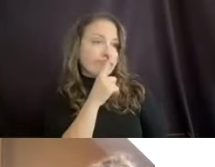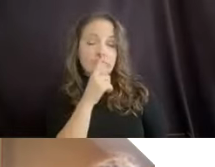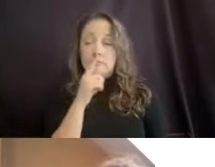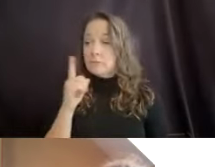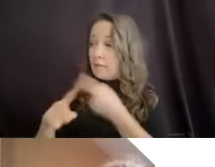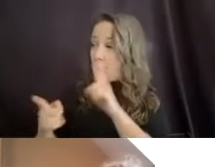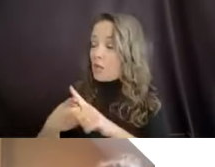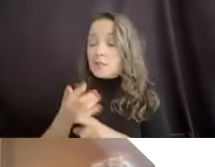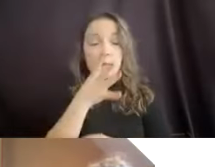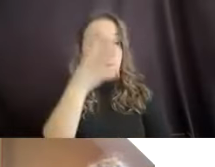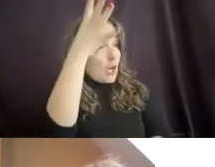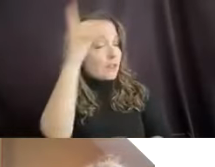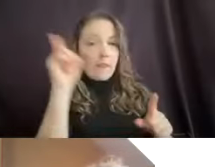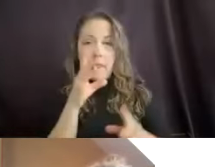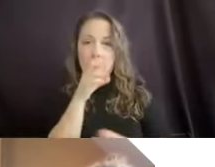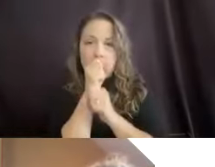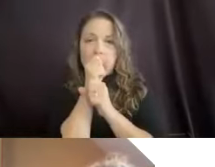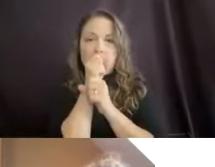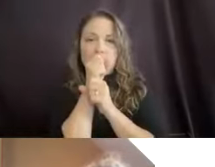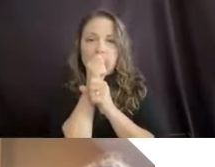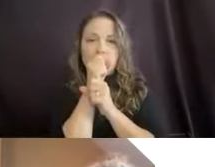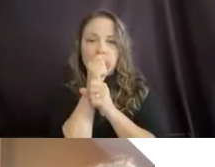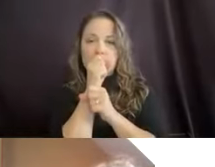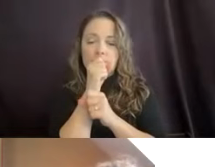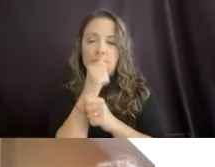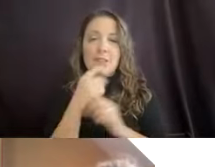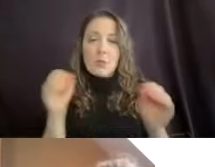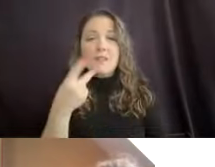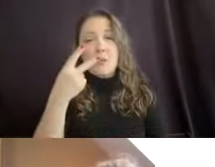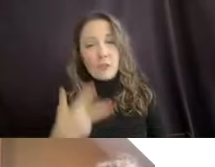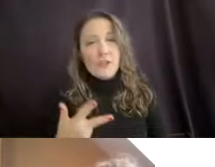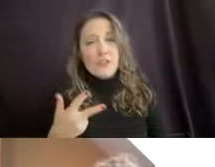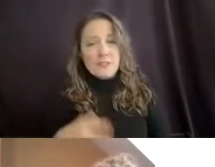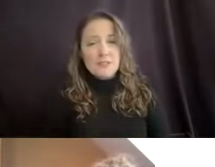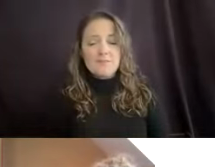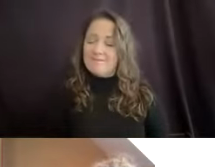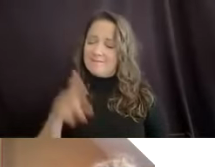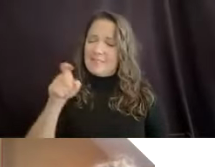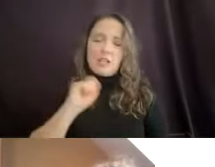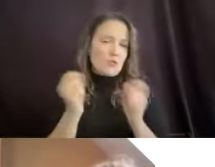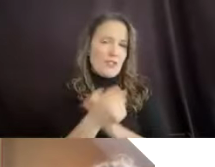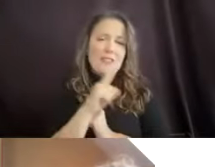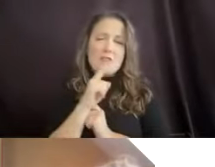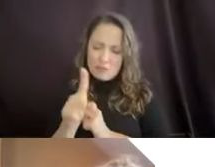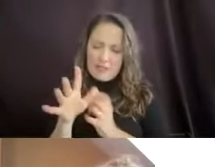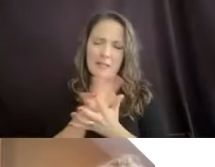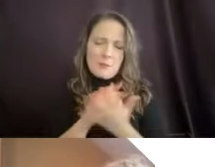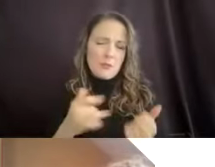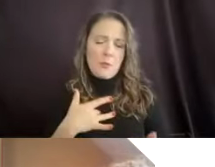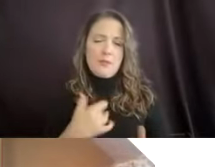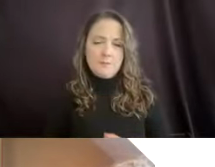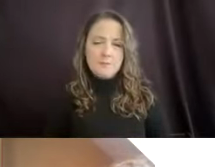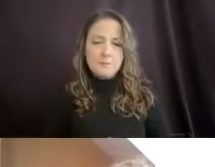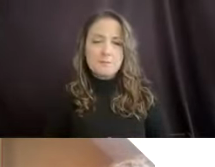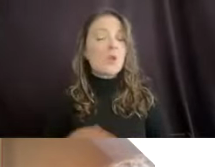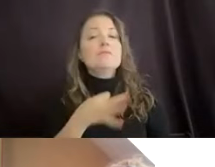their parents, they keep it all inside. And that's really got to change. That's really damaging. So, what I want to know, I'm